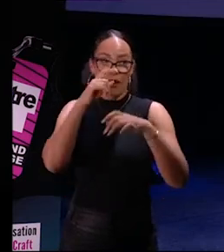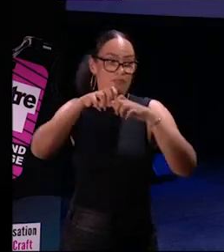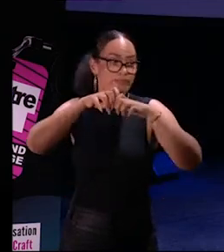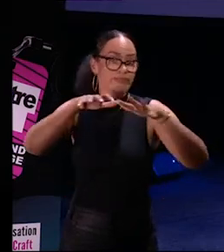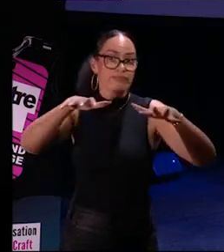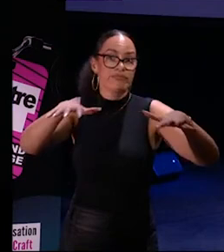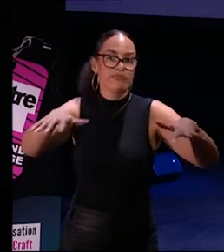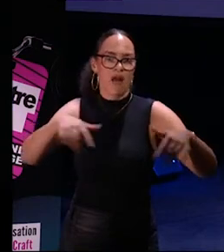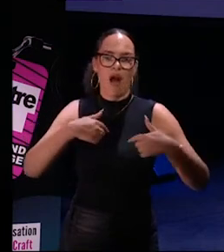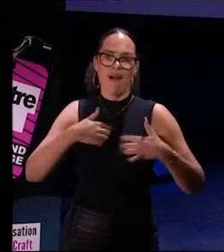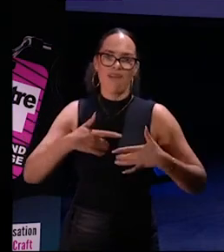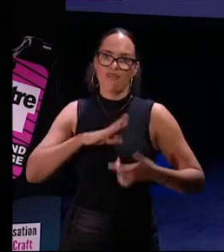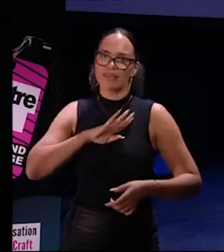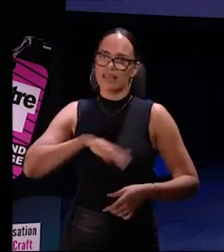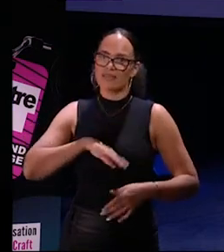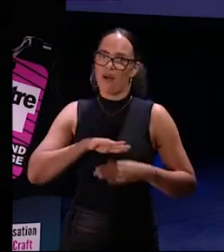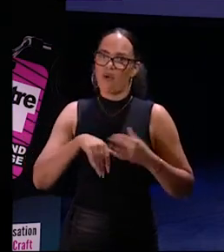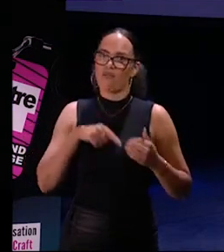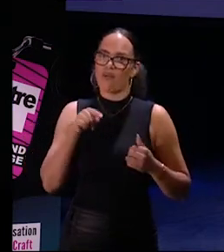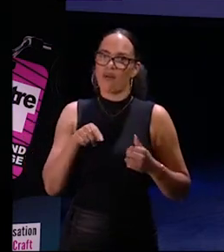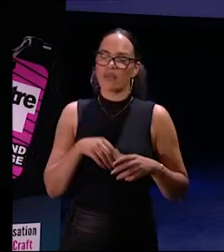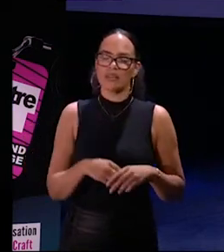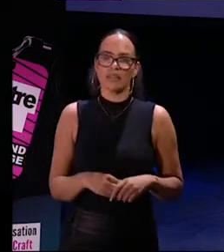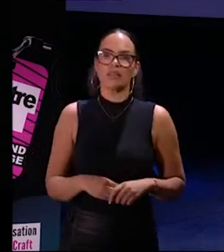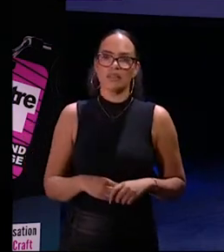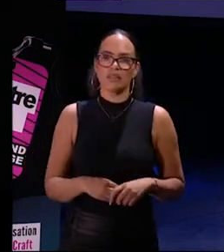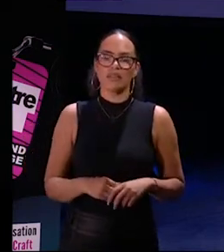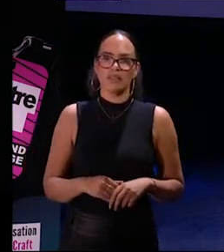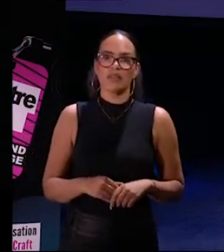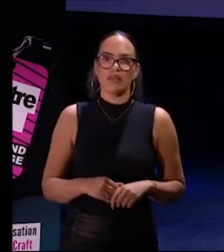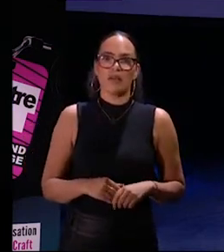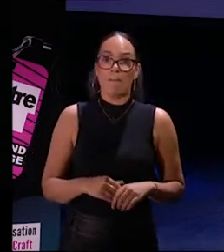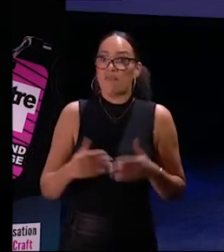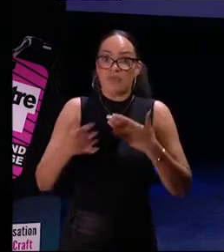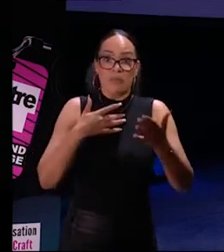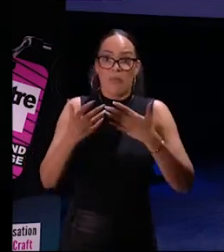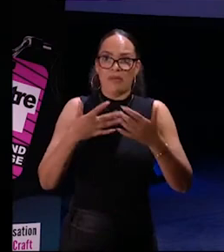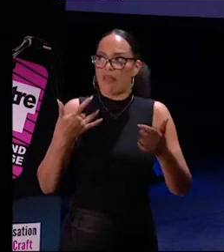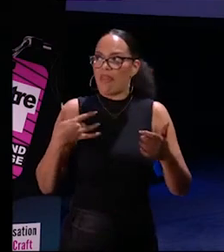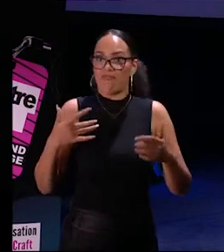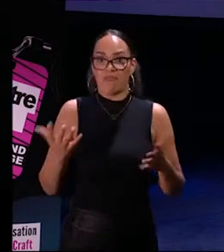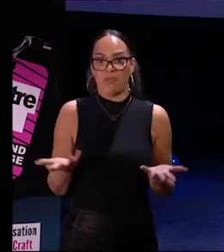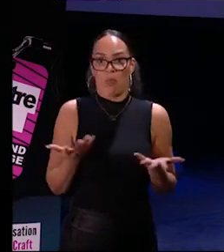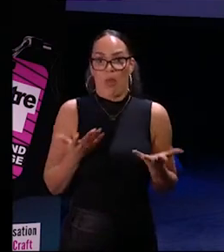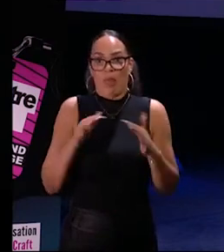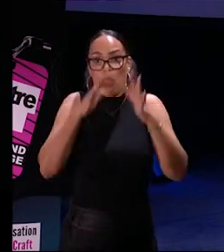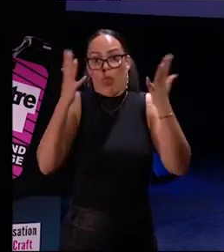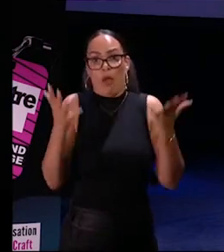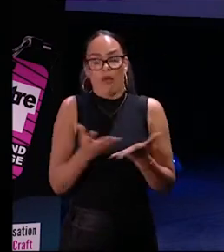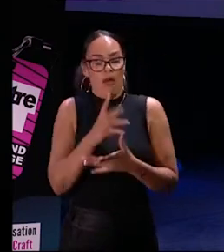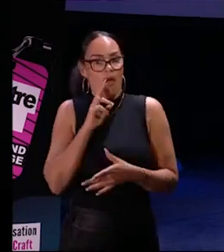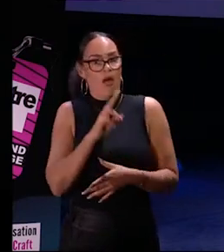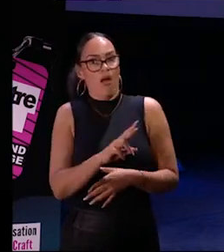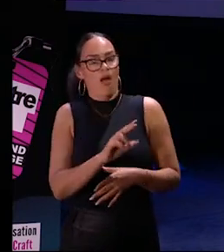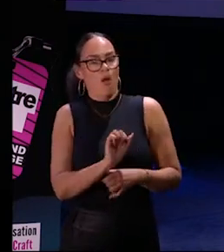which is so satisfying for me, because it means that people, no matter where you are in the world, can see your work. And